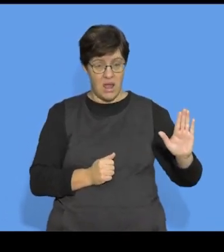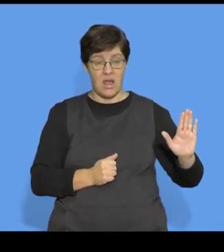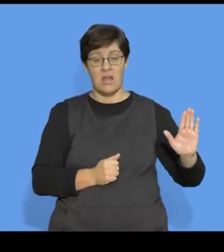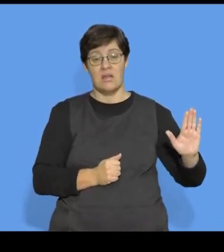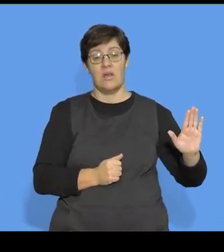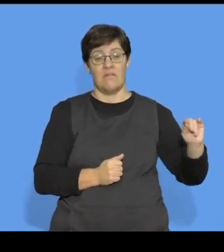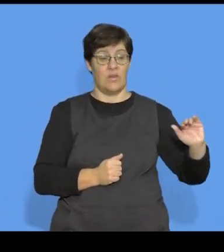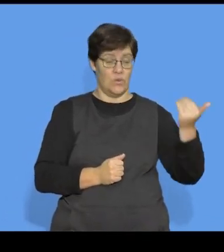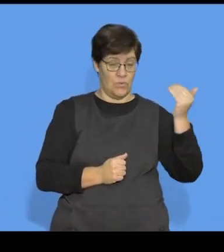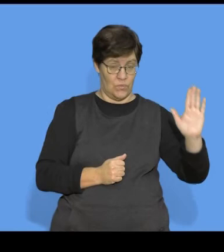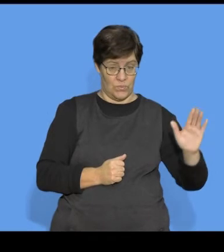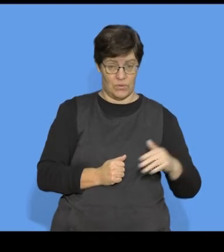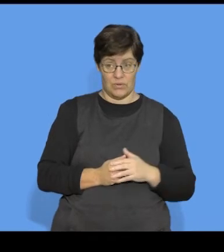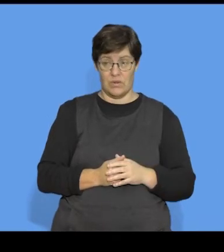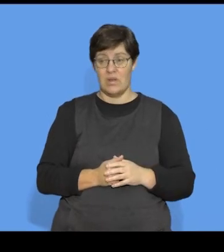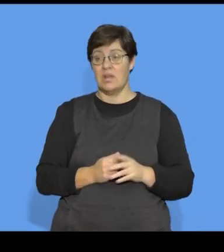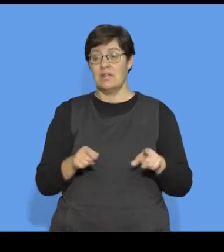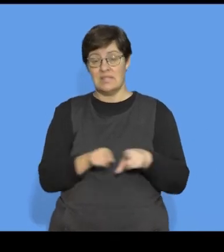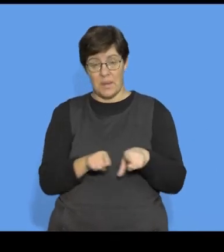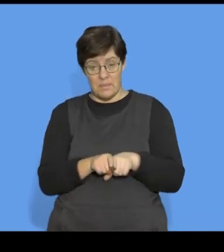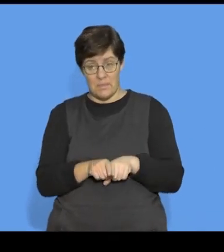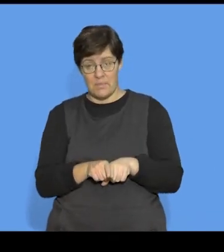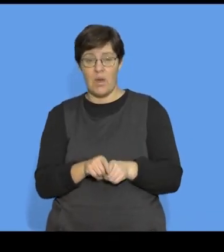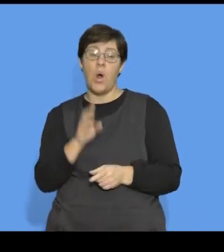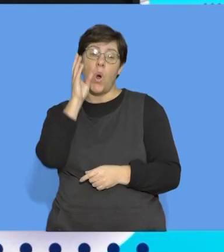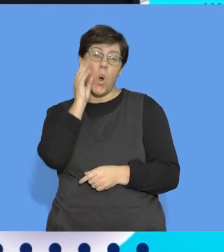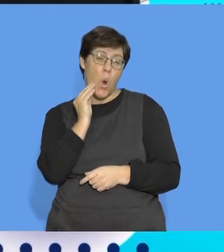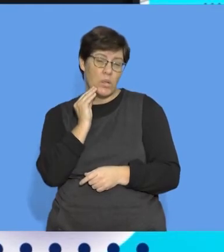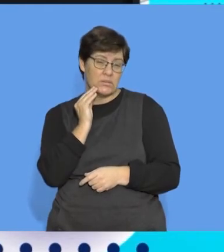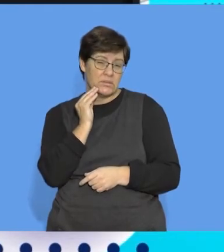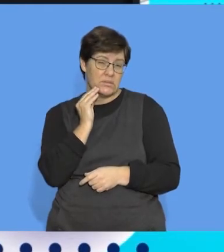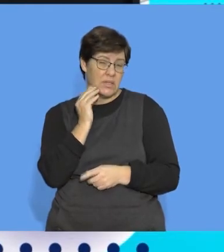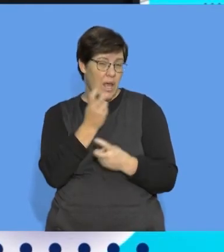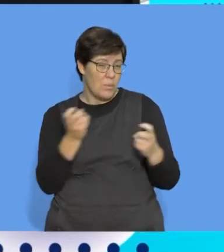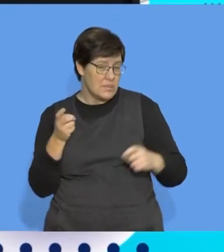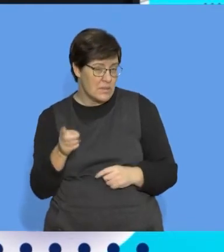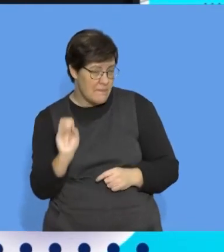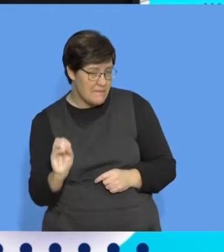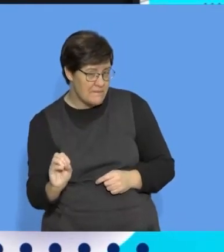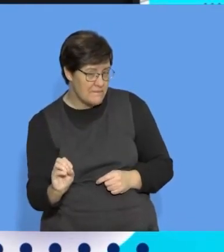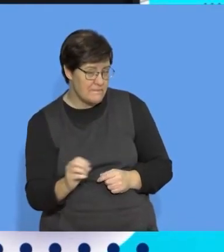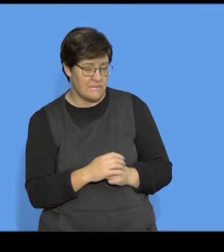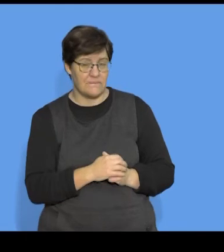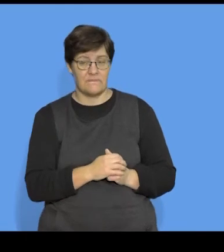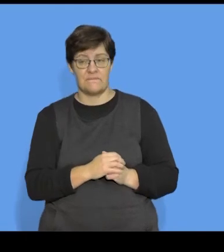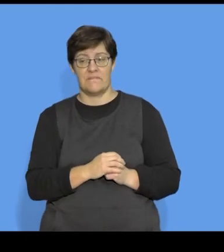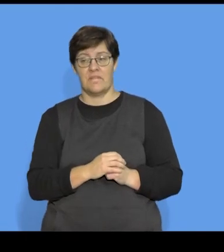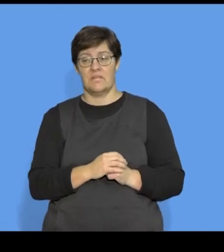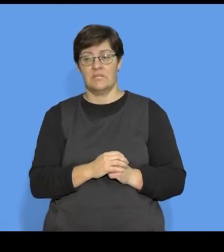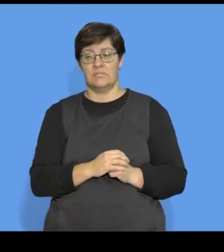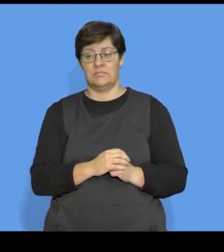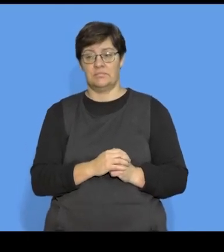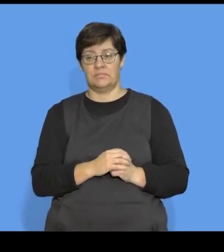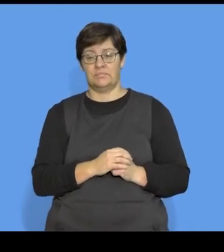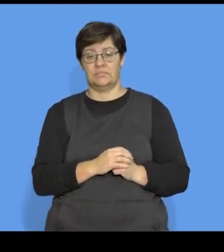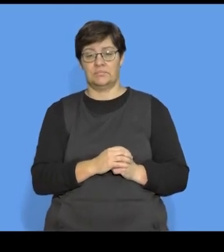one component which was your new. You also had old equipment, right?